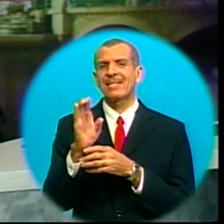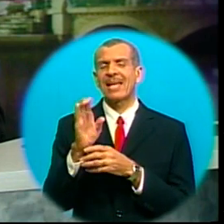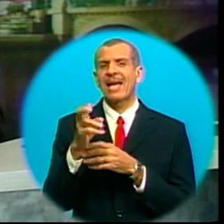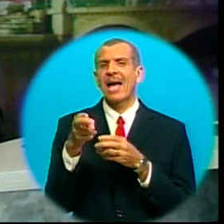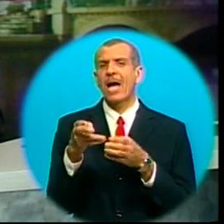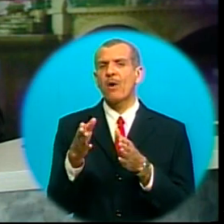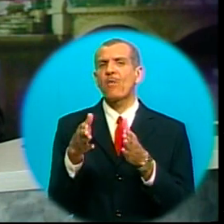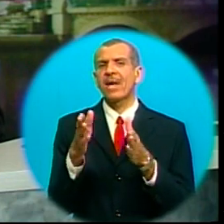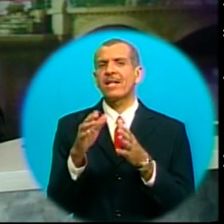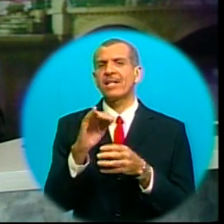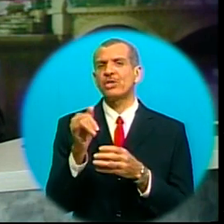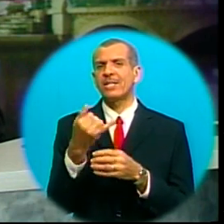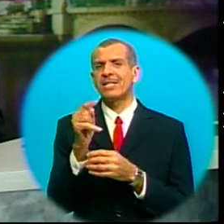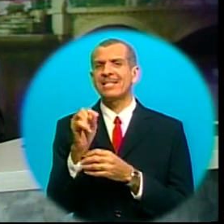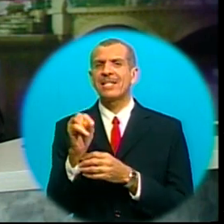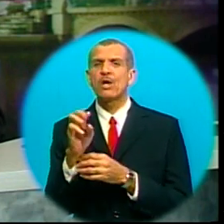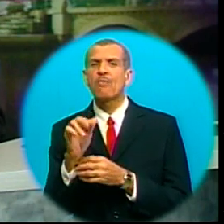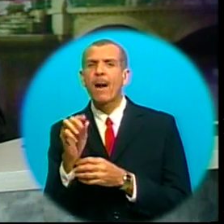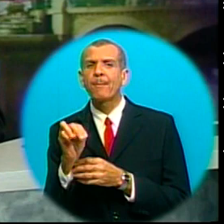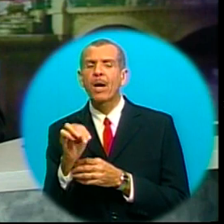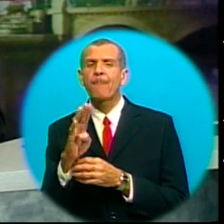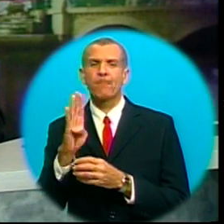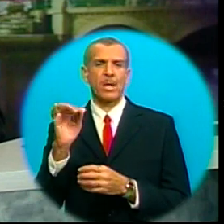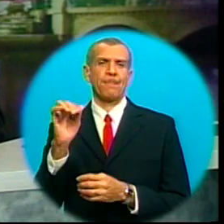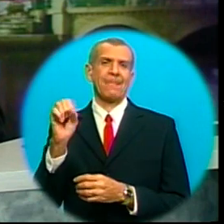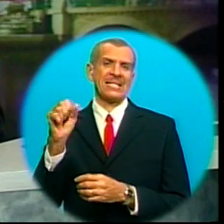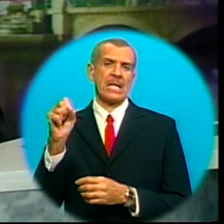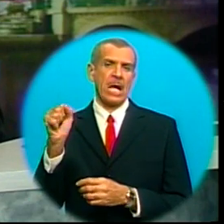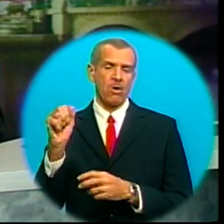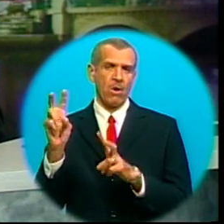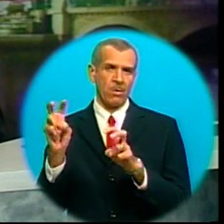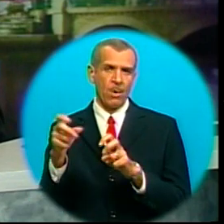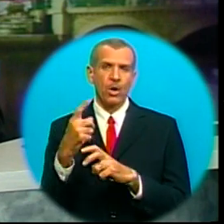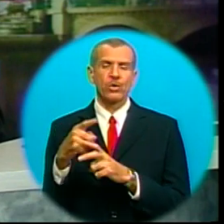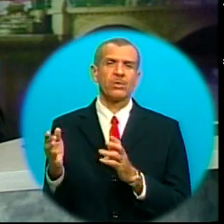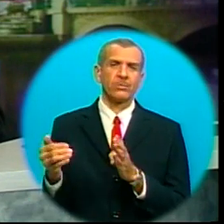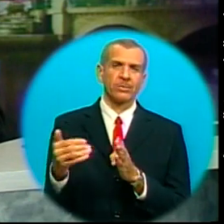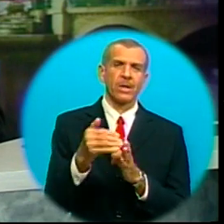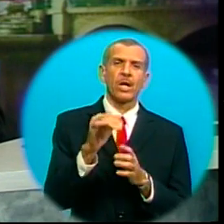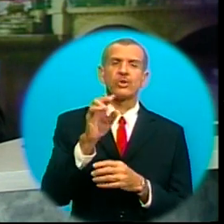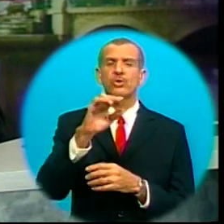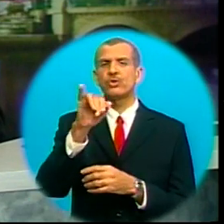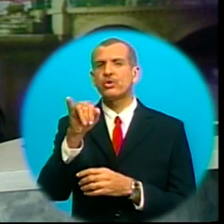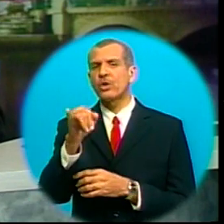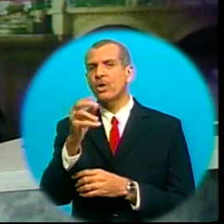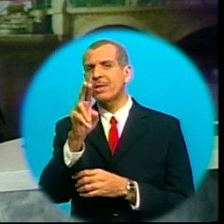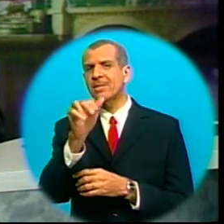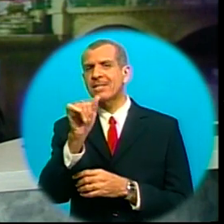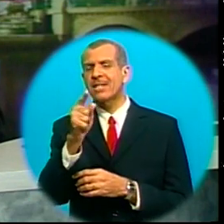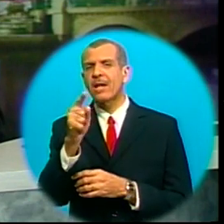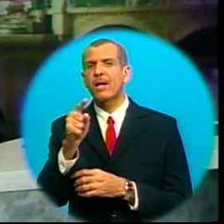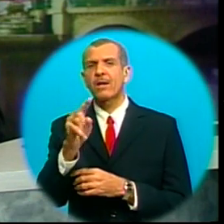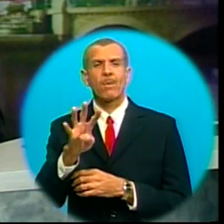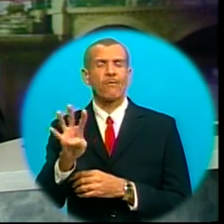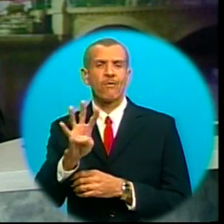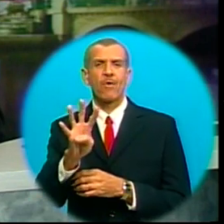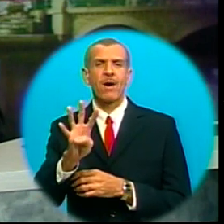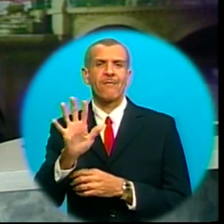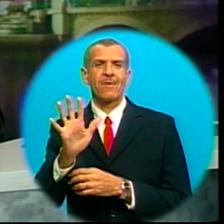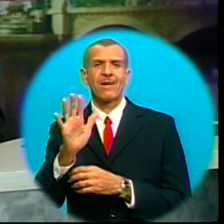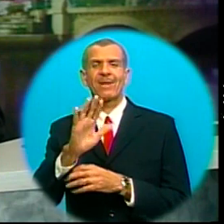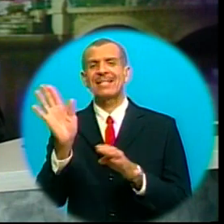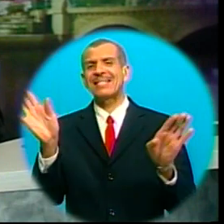between the JTC Ramsey or Bussa roundabout, Haggart Hall, to the junction of Upton Road between 4 a.m. and 5